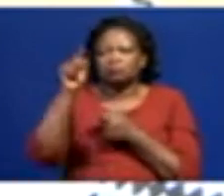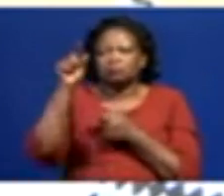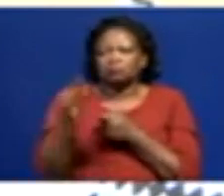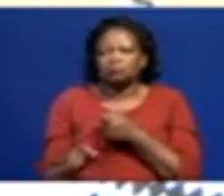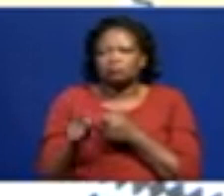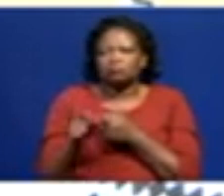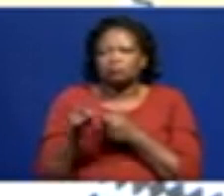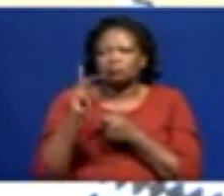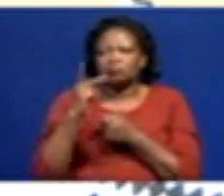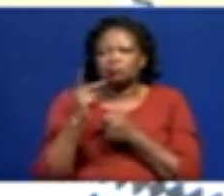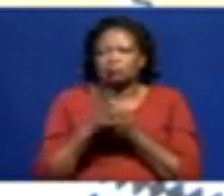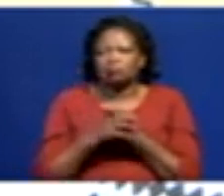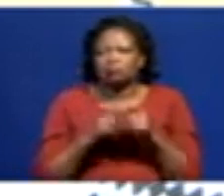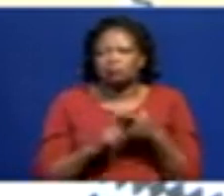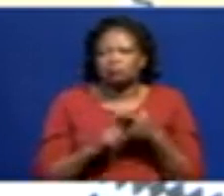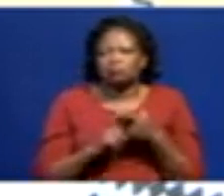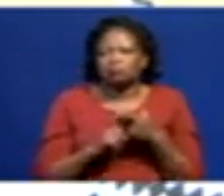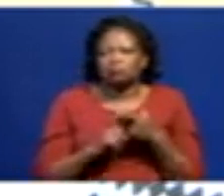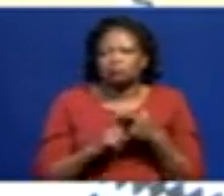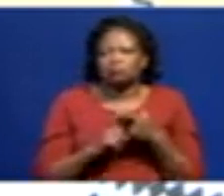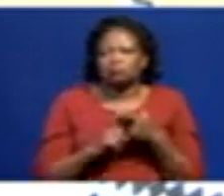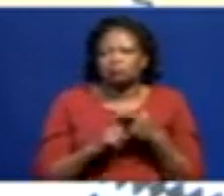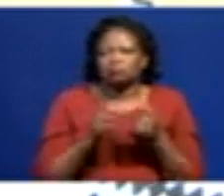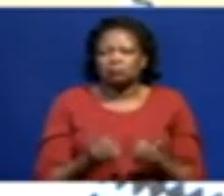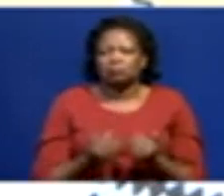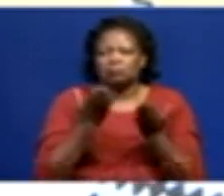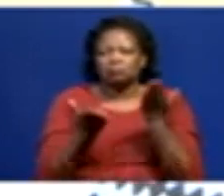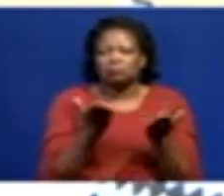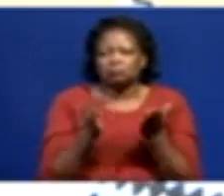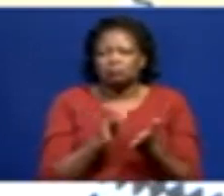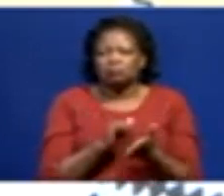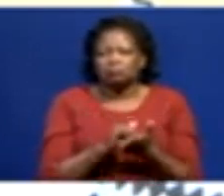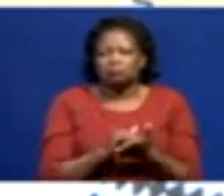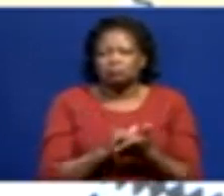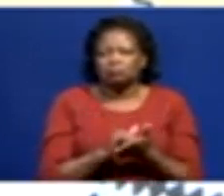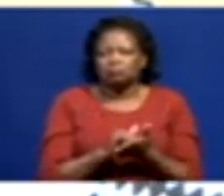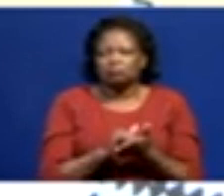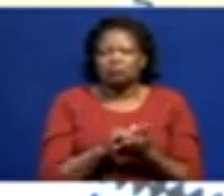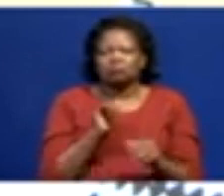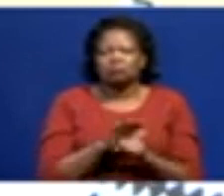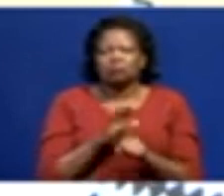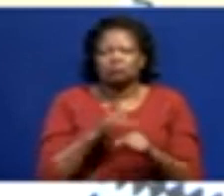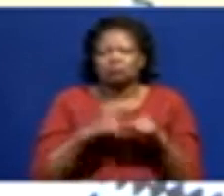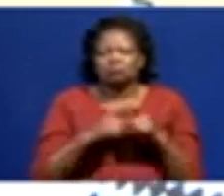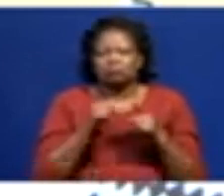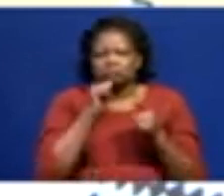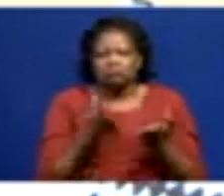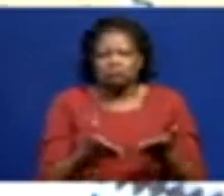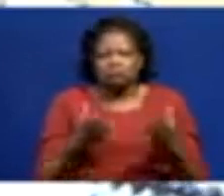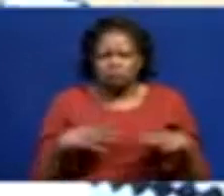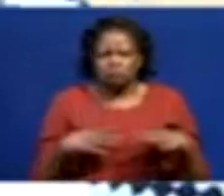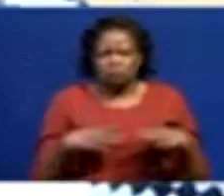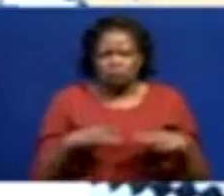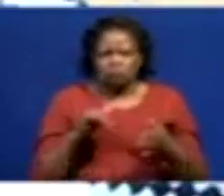Kenya. But above that also, provide services that were for many decades not available to the people of